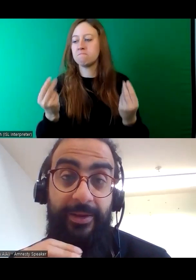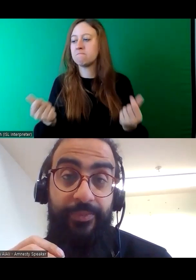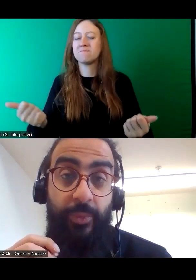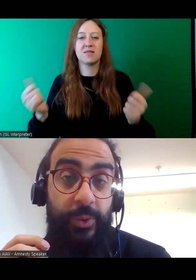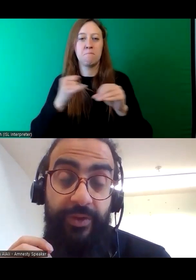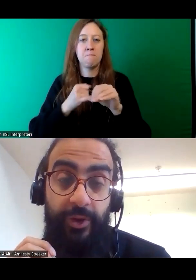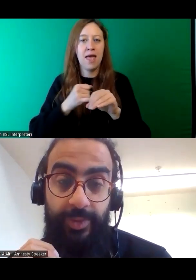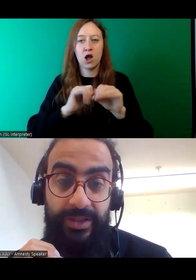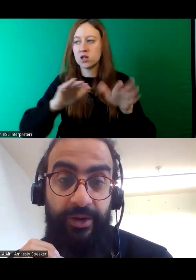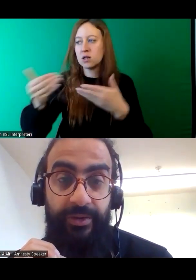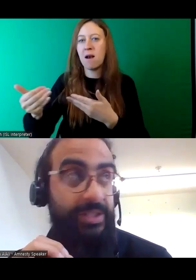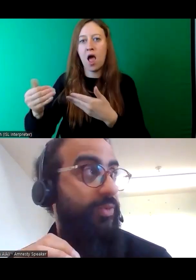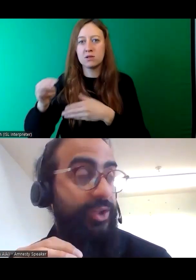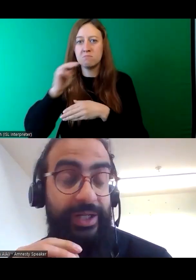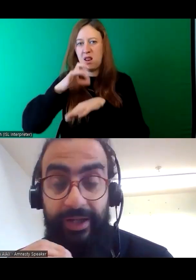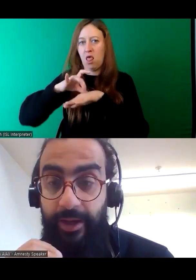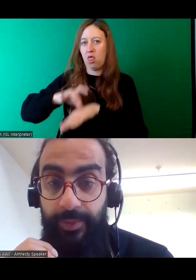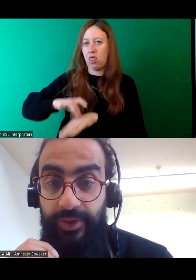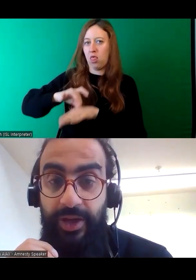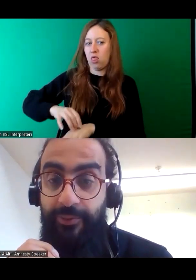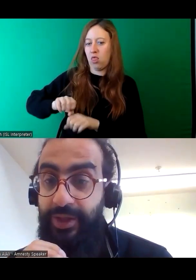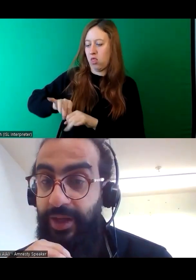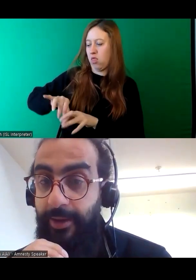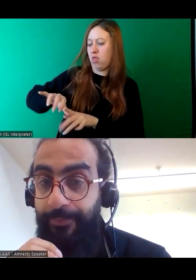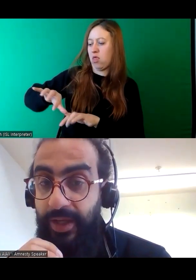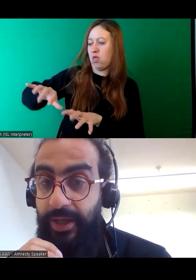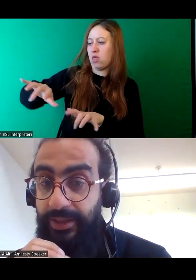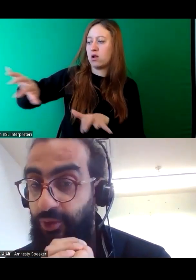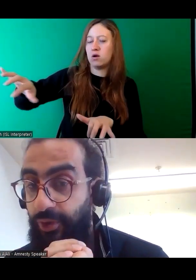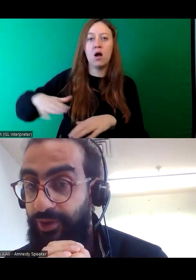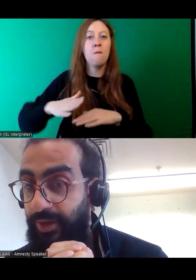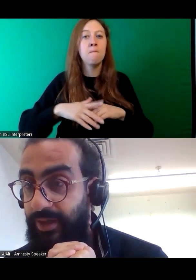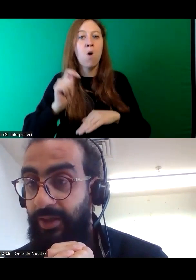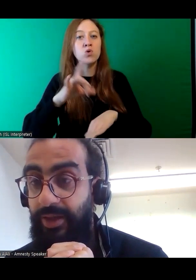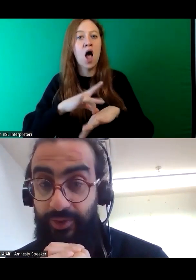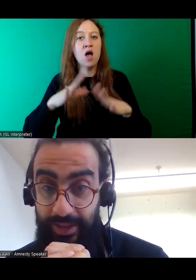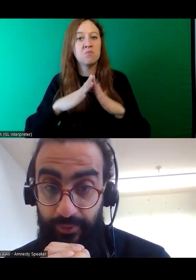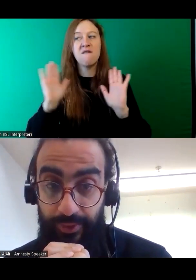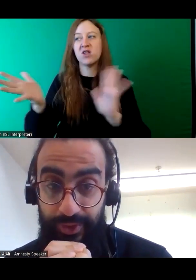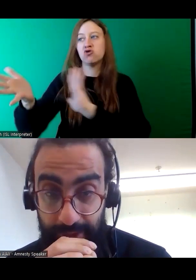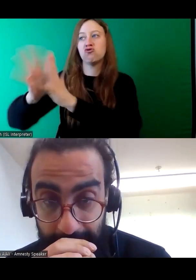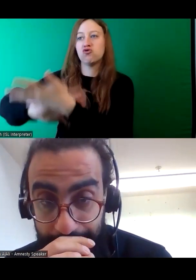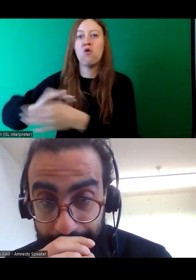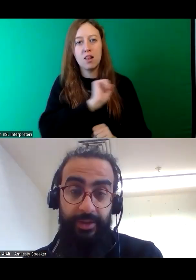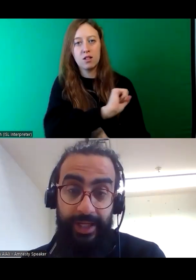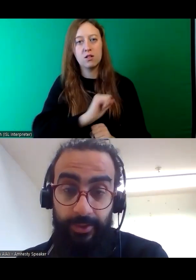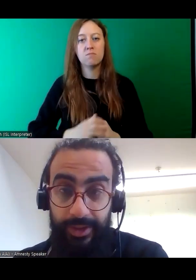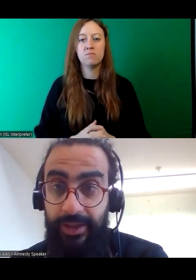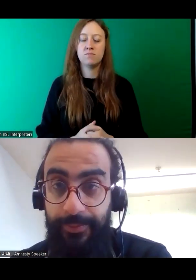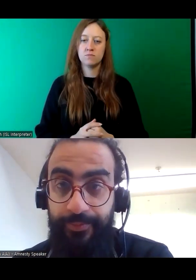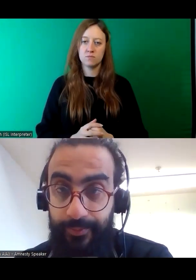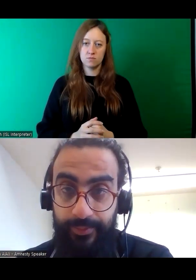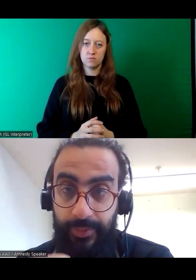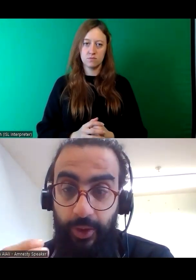supplies. And most of the hospitals are dysfunctional now because they have been destroyed by the Israeli forces. Now,